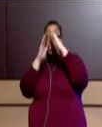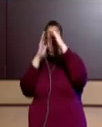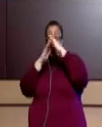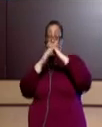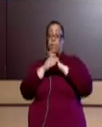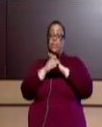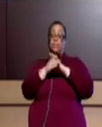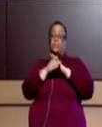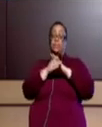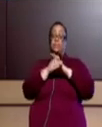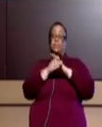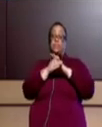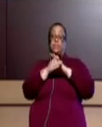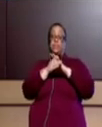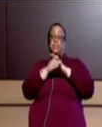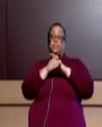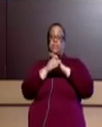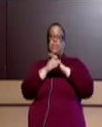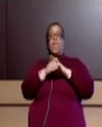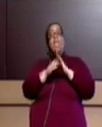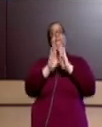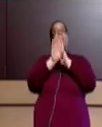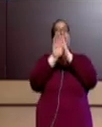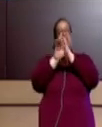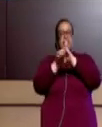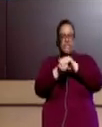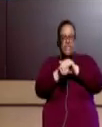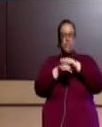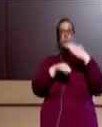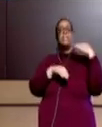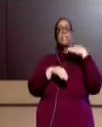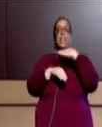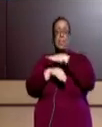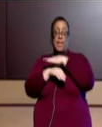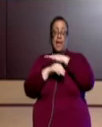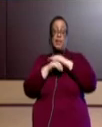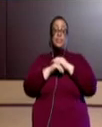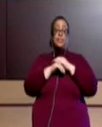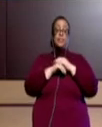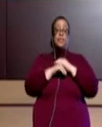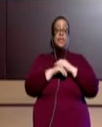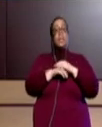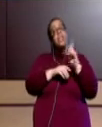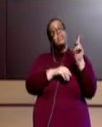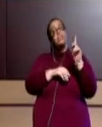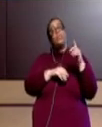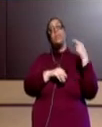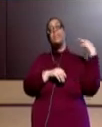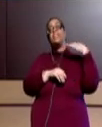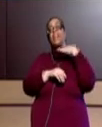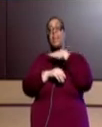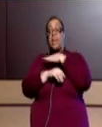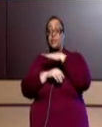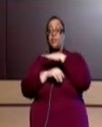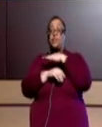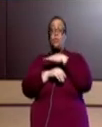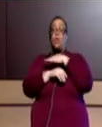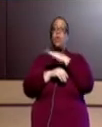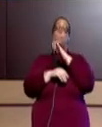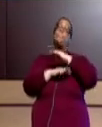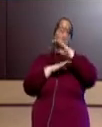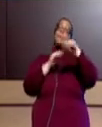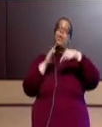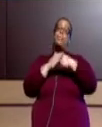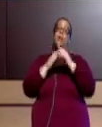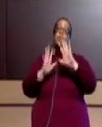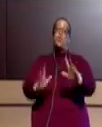It feeds on distortions, exaggerations, and lies. And so if somebody has lied to you about your life, or you